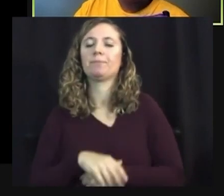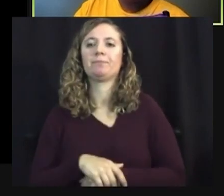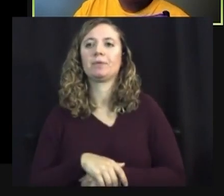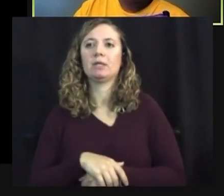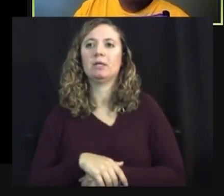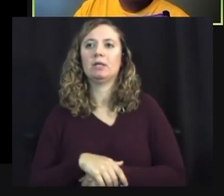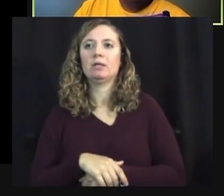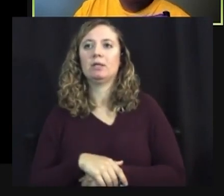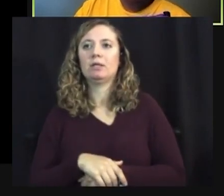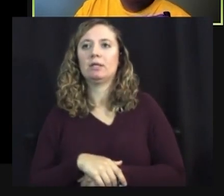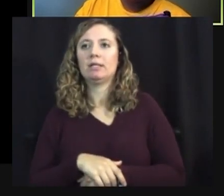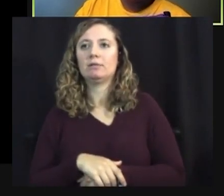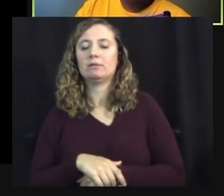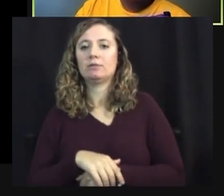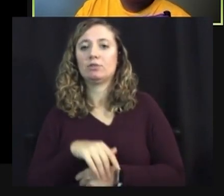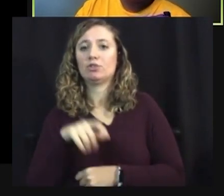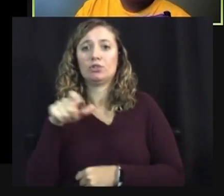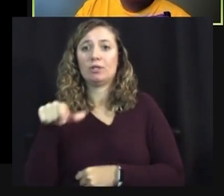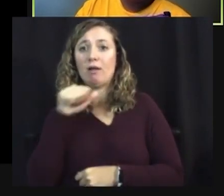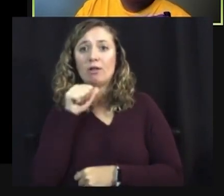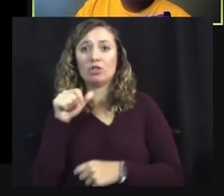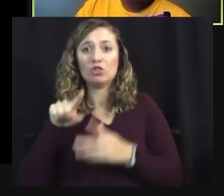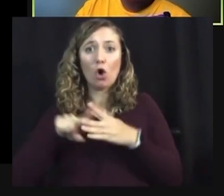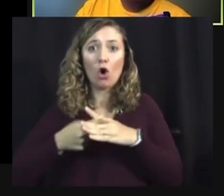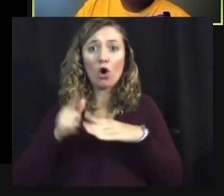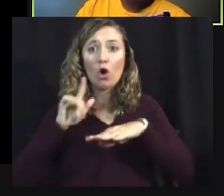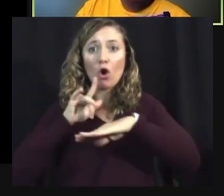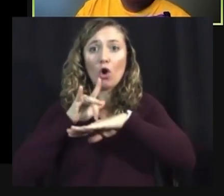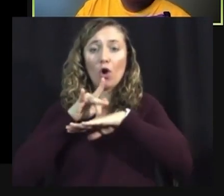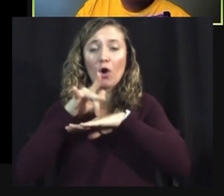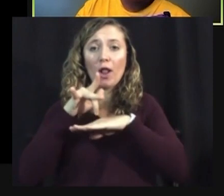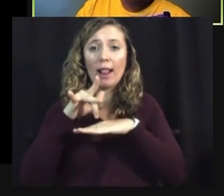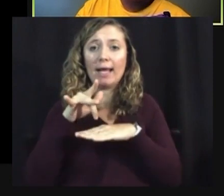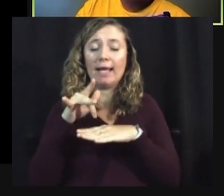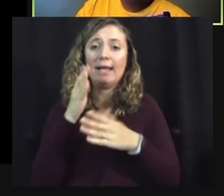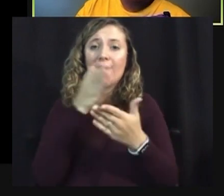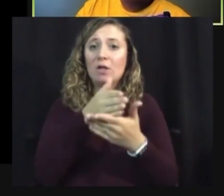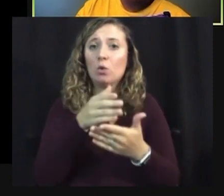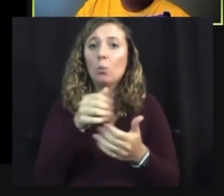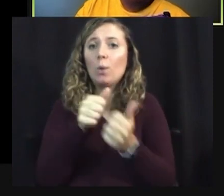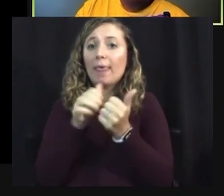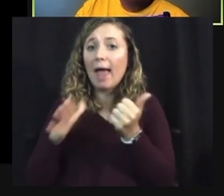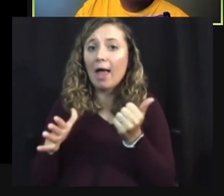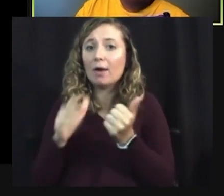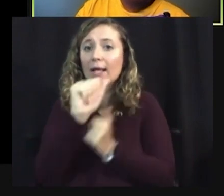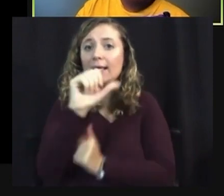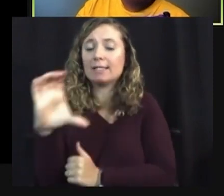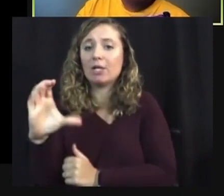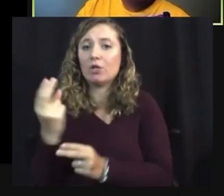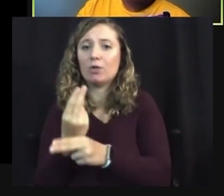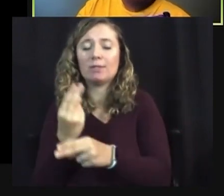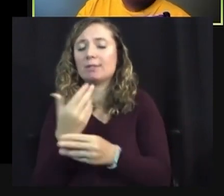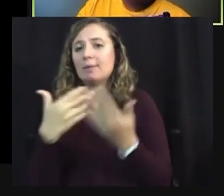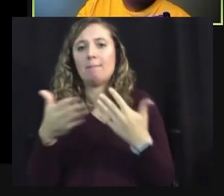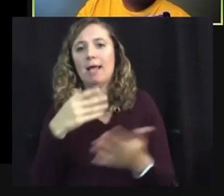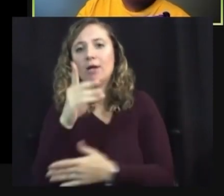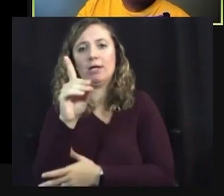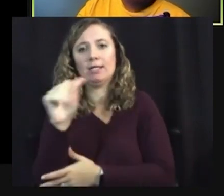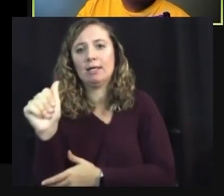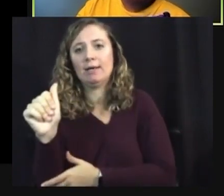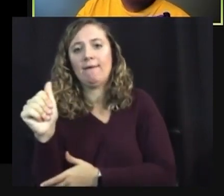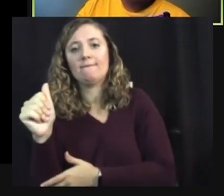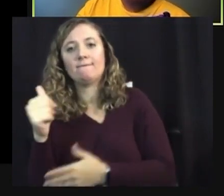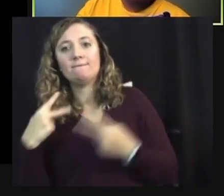early intervention without AAC use. No matter the disability, whether physical or cognitive